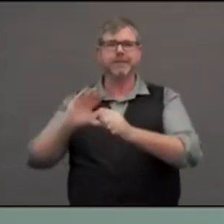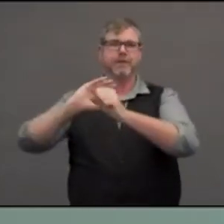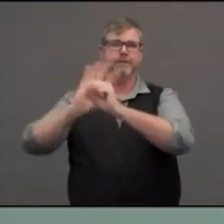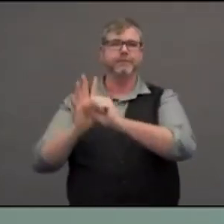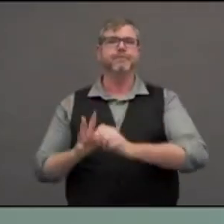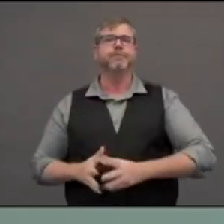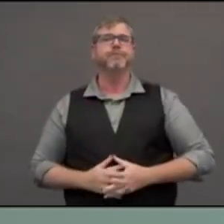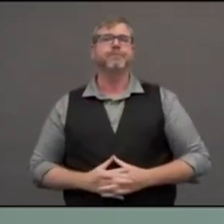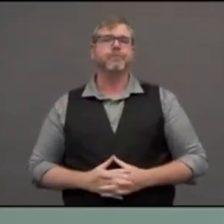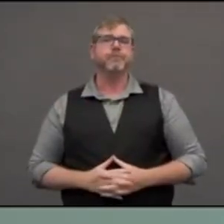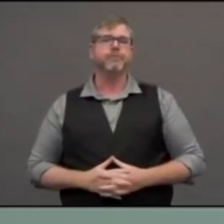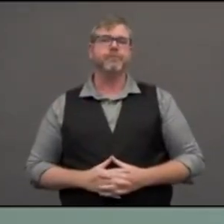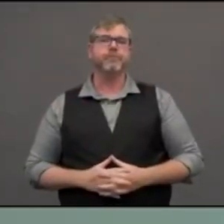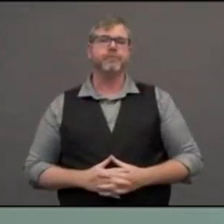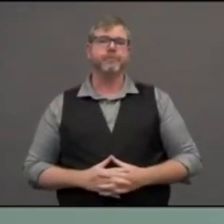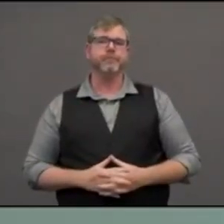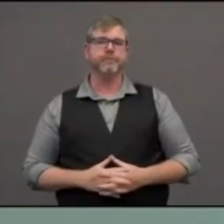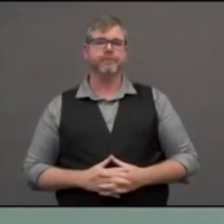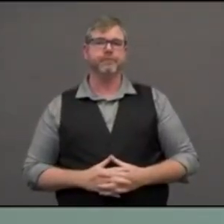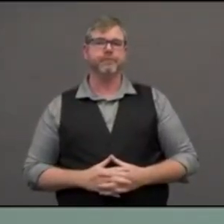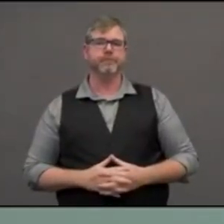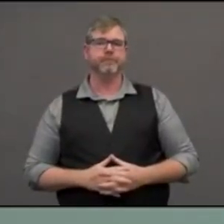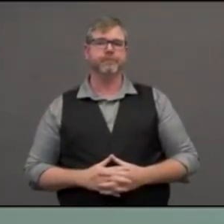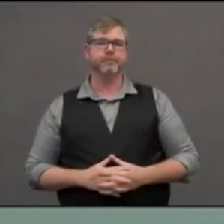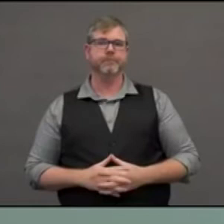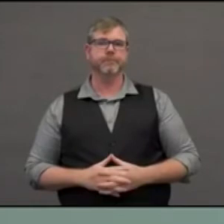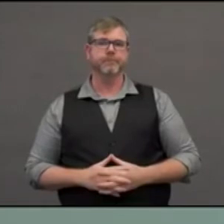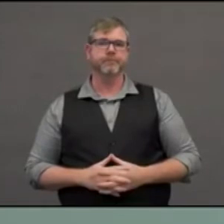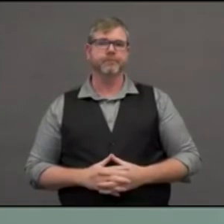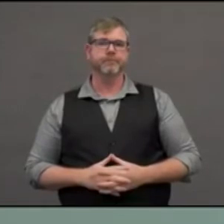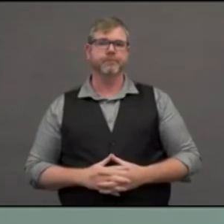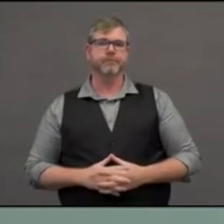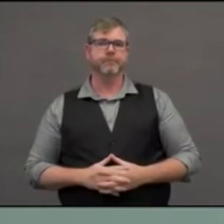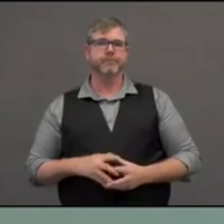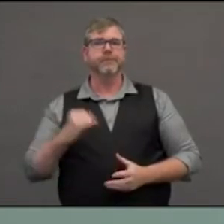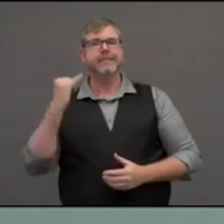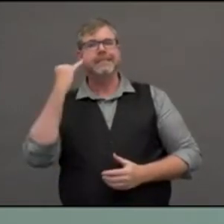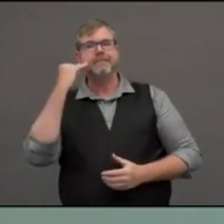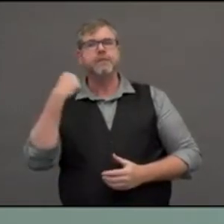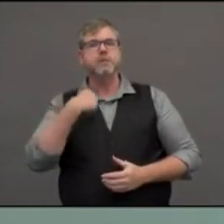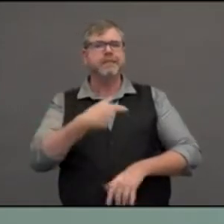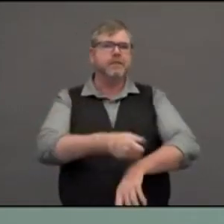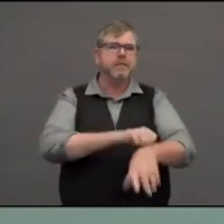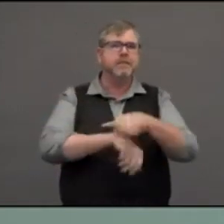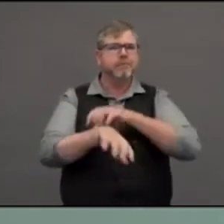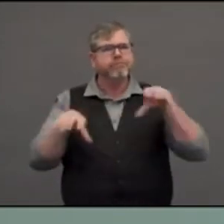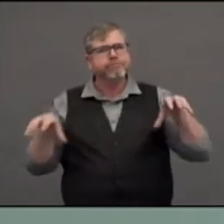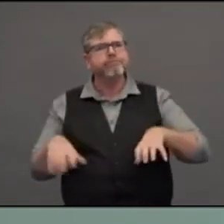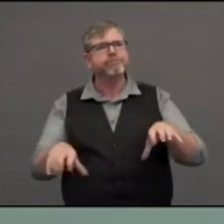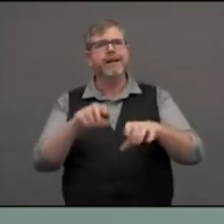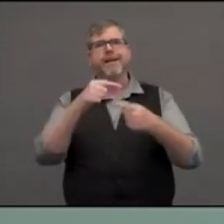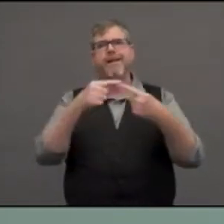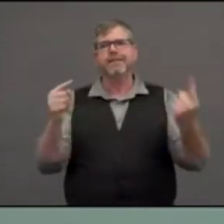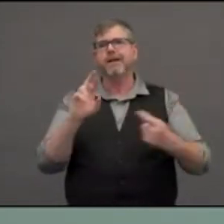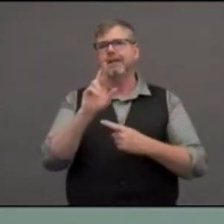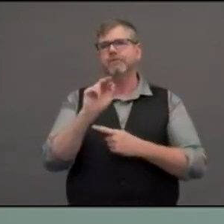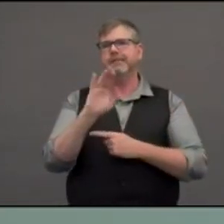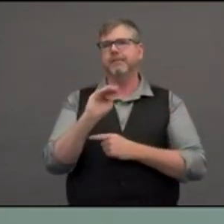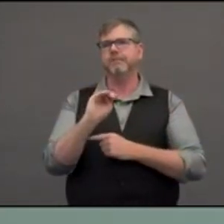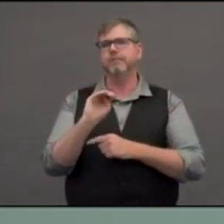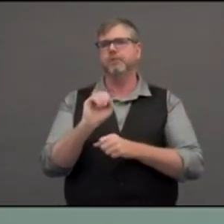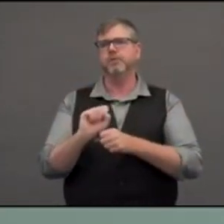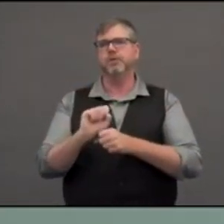transformative, anti-racist work, we have to make sure that we keep our communities of color, our